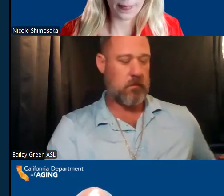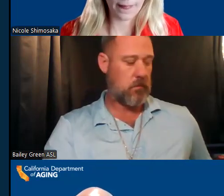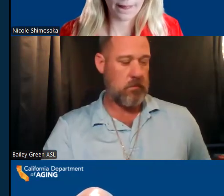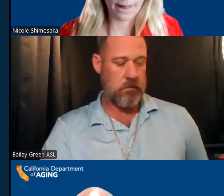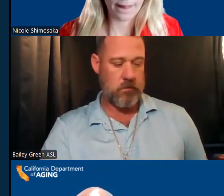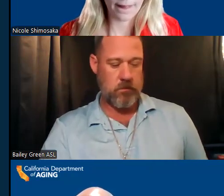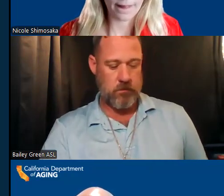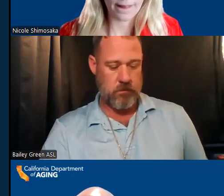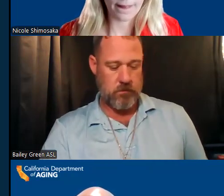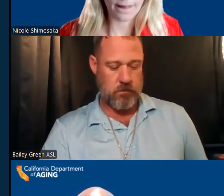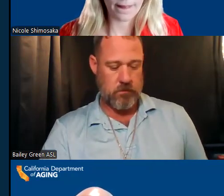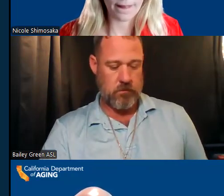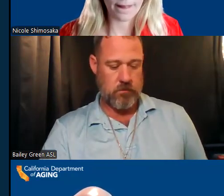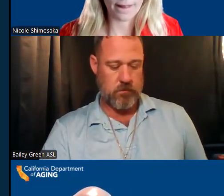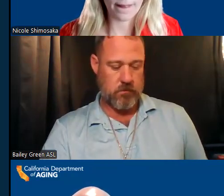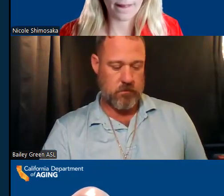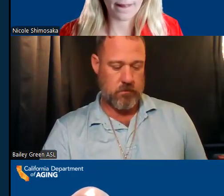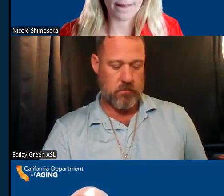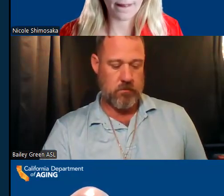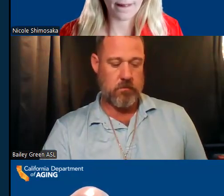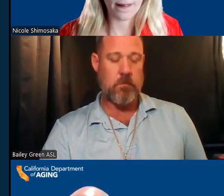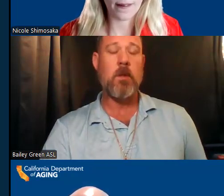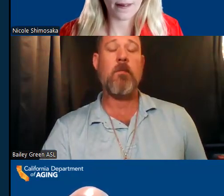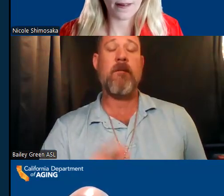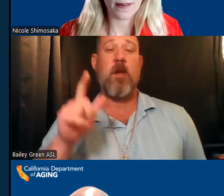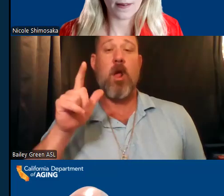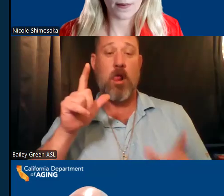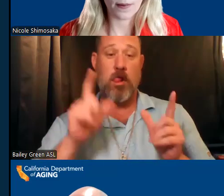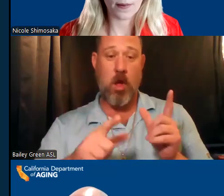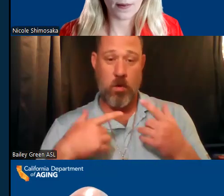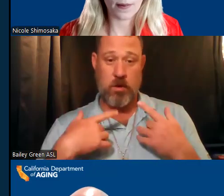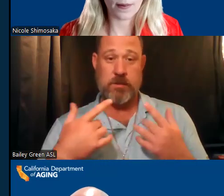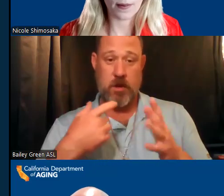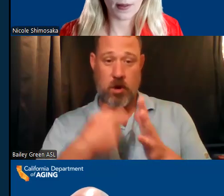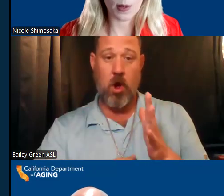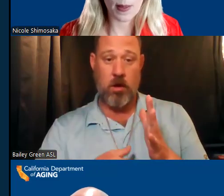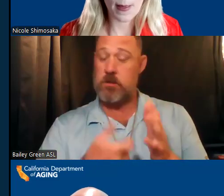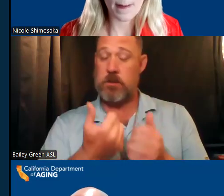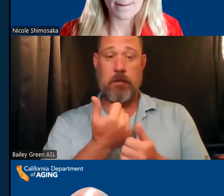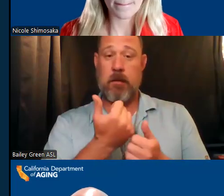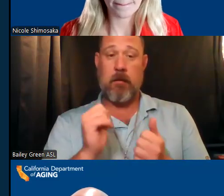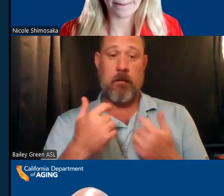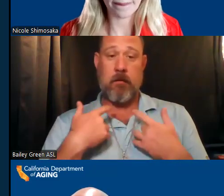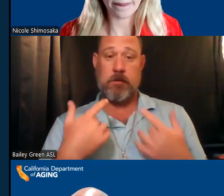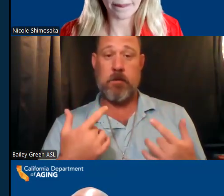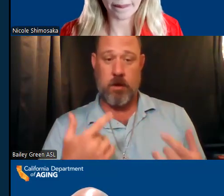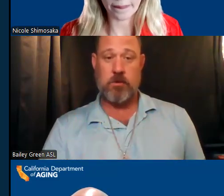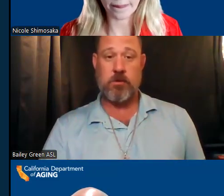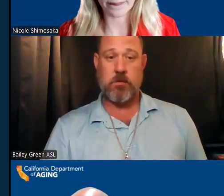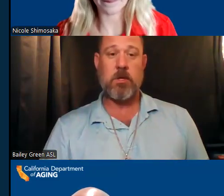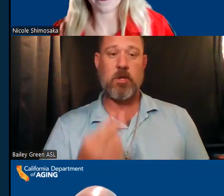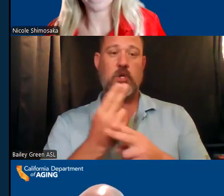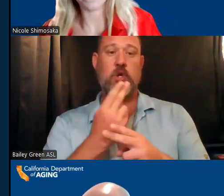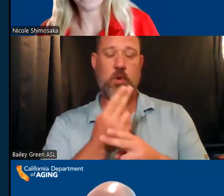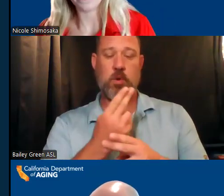poverty guidelines are very low when you consider cost of living in the Bay Area counties. Has there been any consideration in